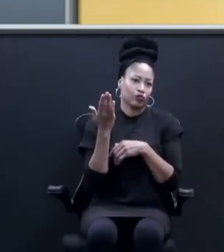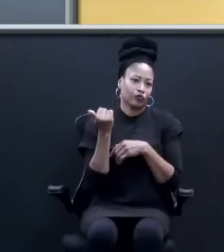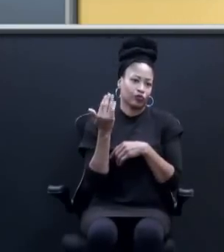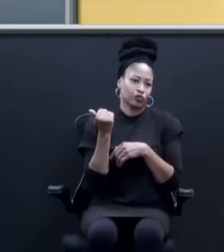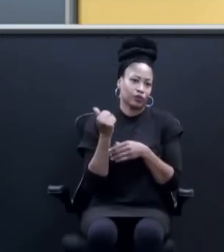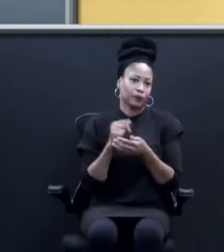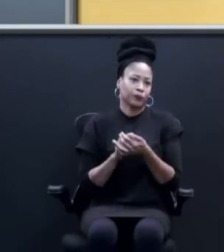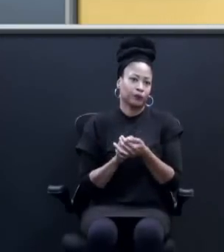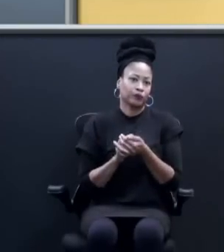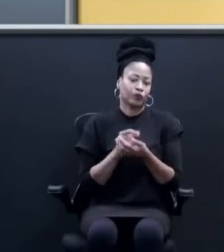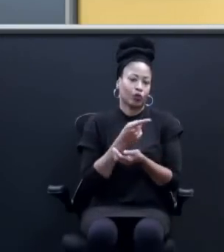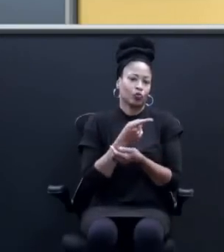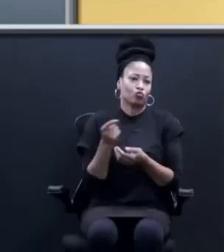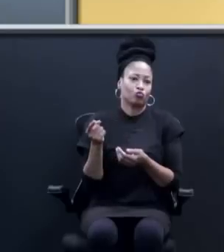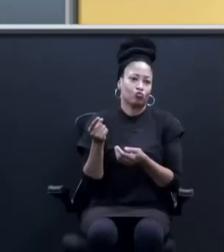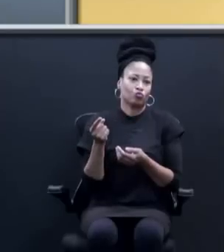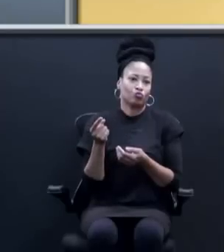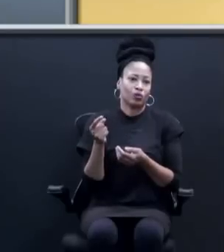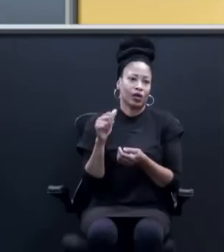Leviticus